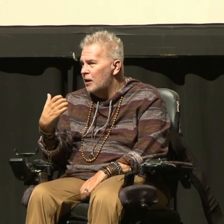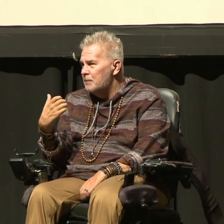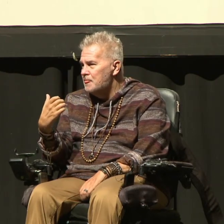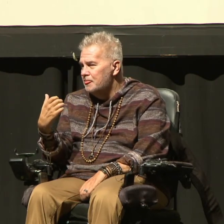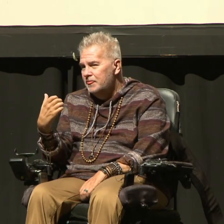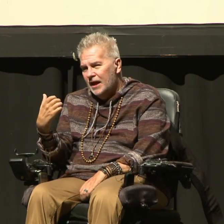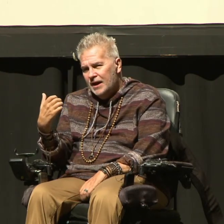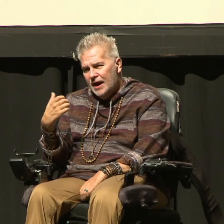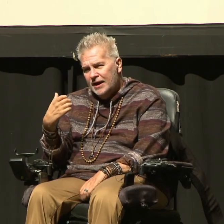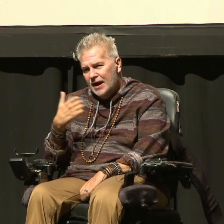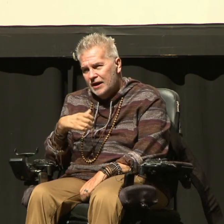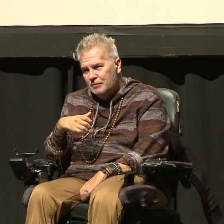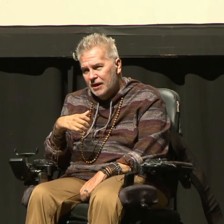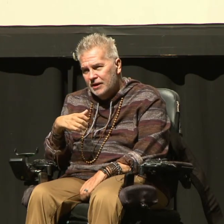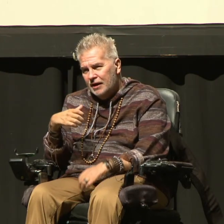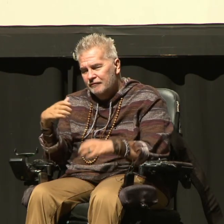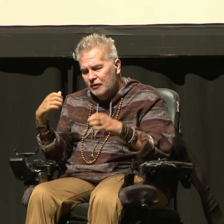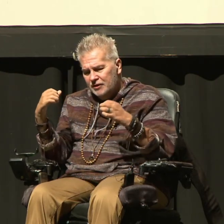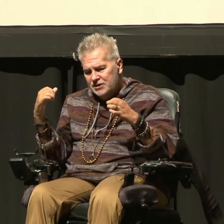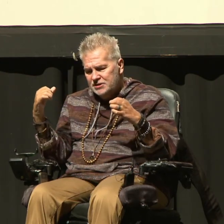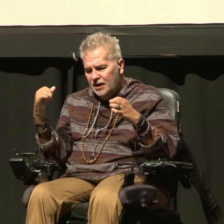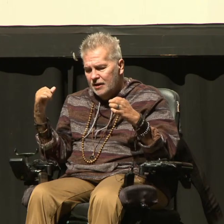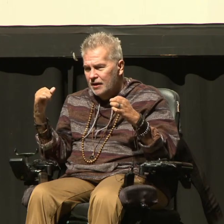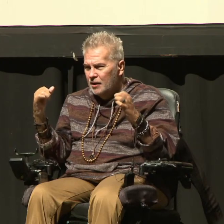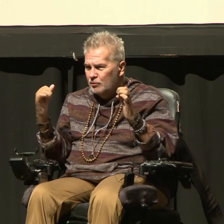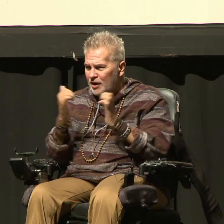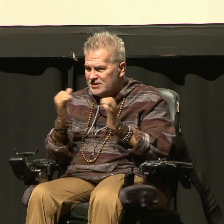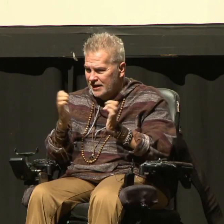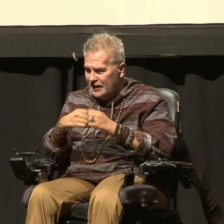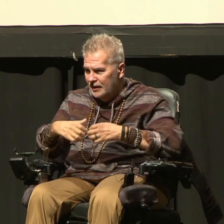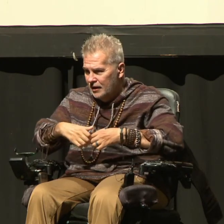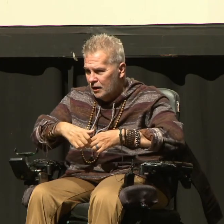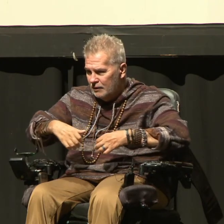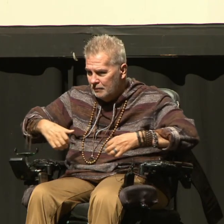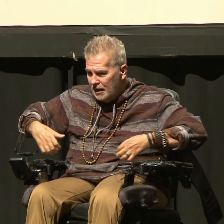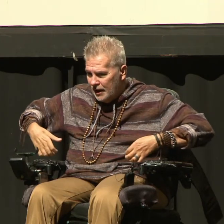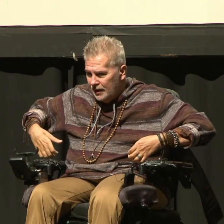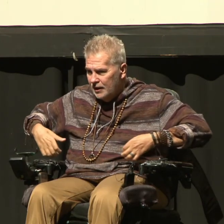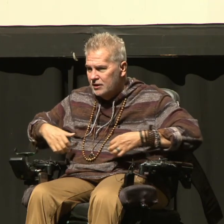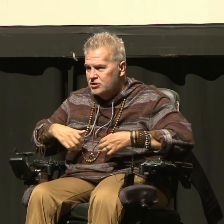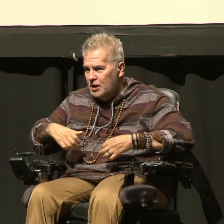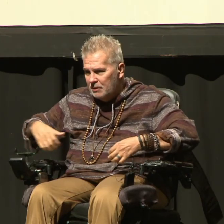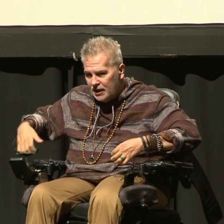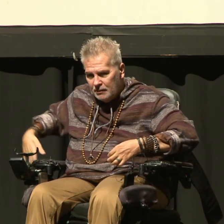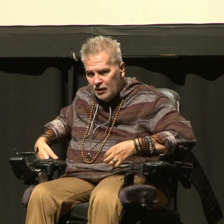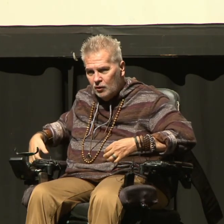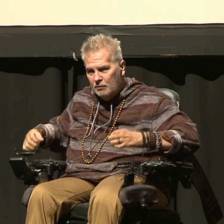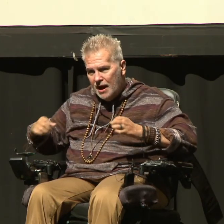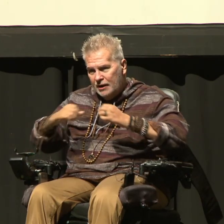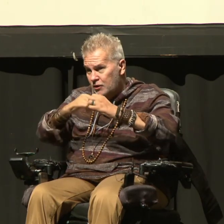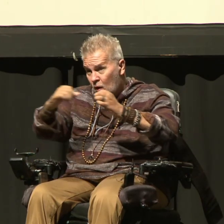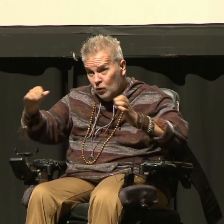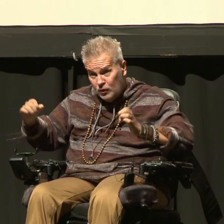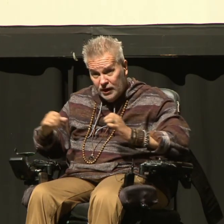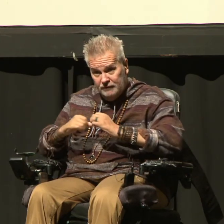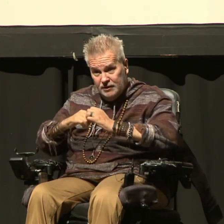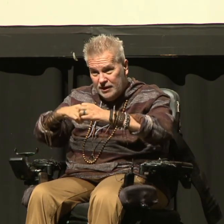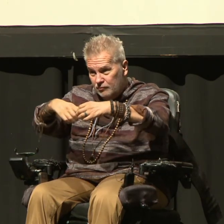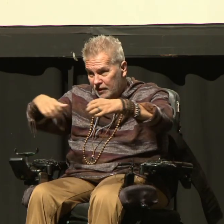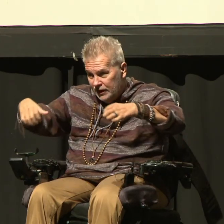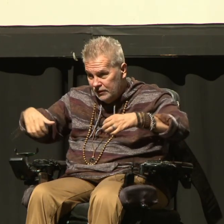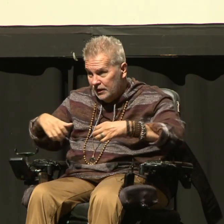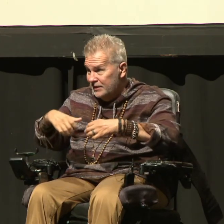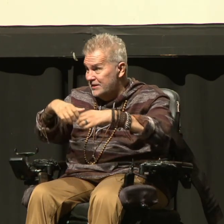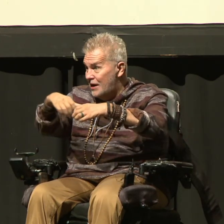woke up and I got out of bed and I felt this pressing around my stomach and my lower back, with the whole ring of it,